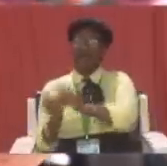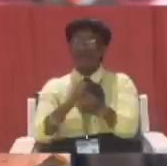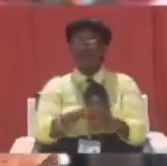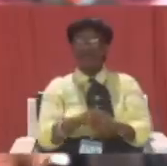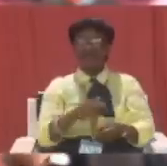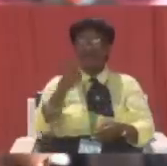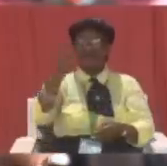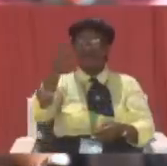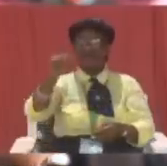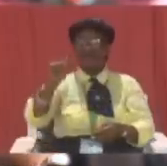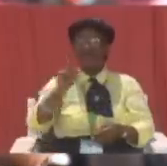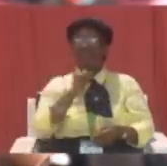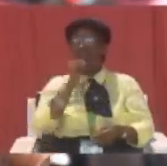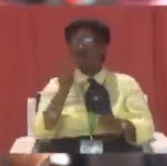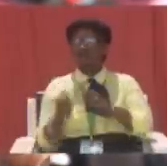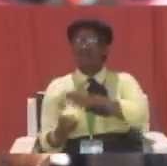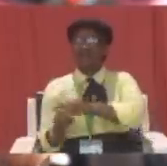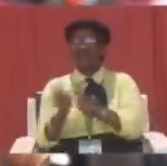Why?